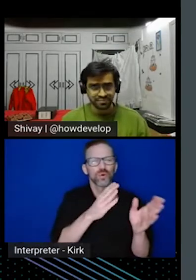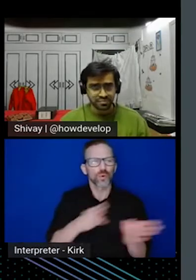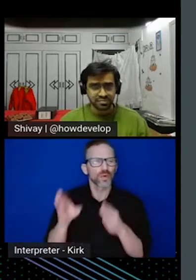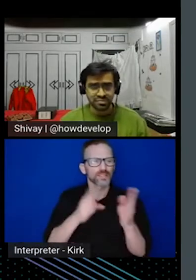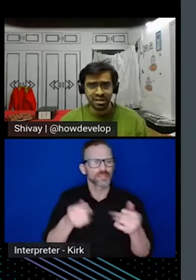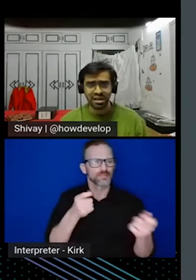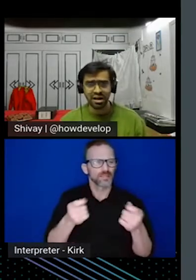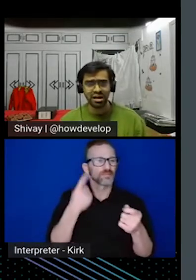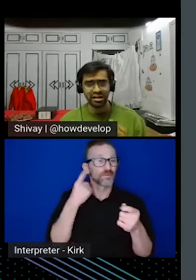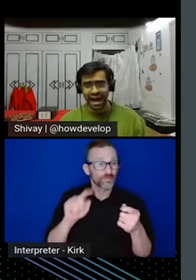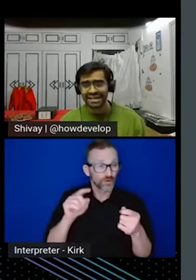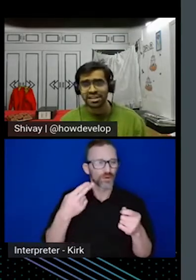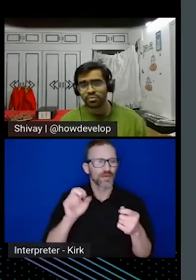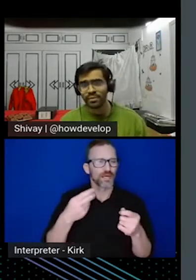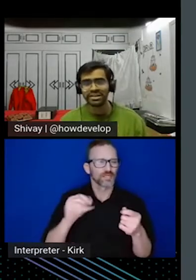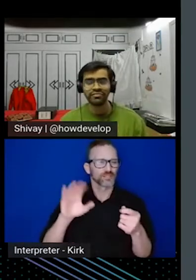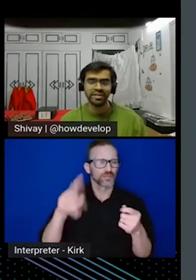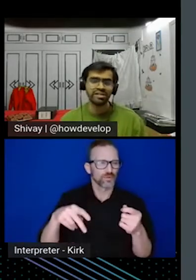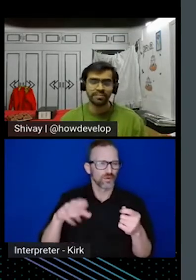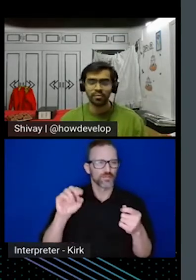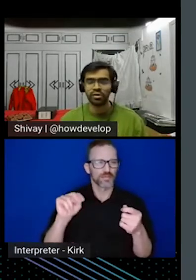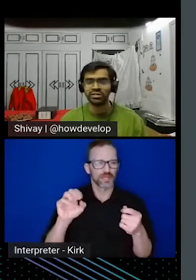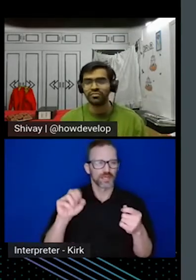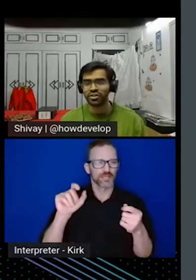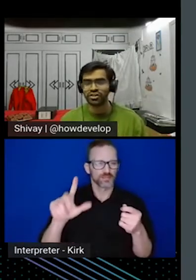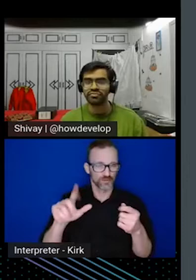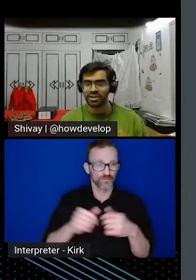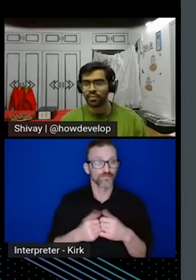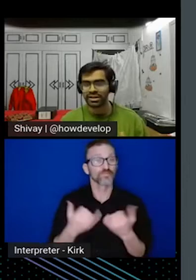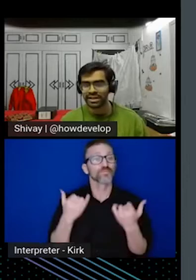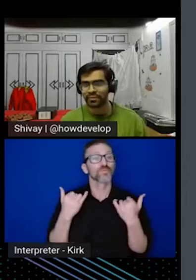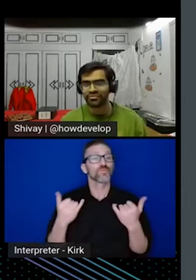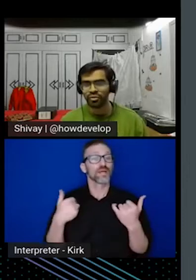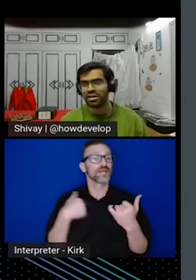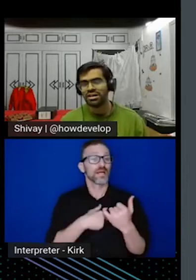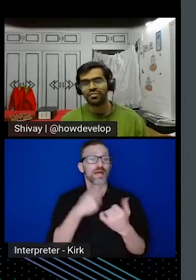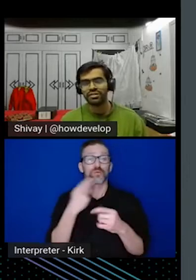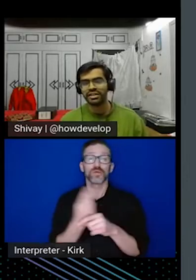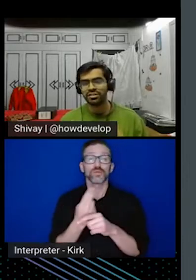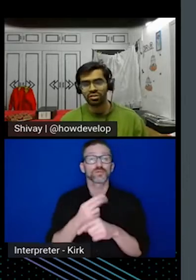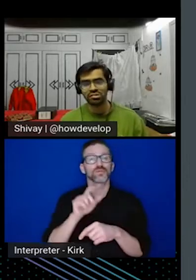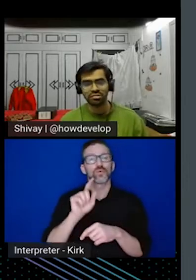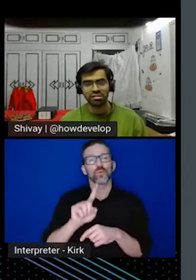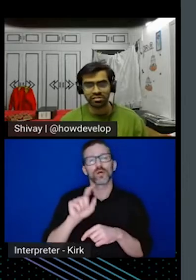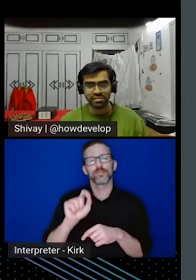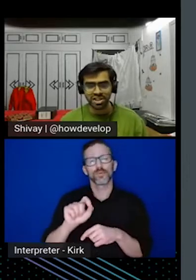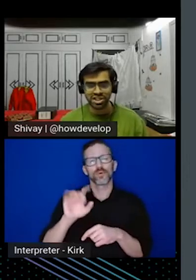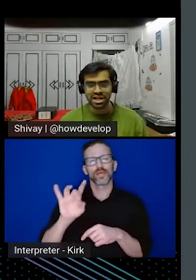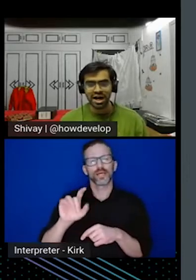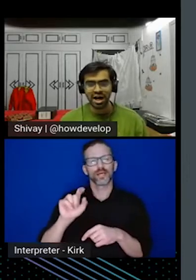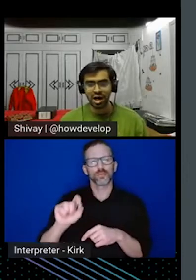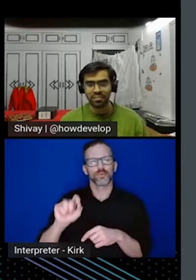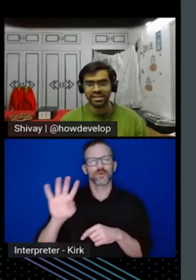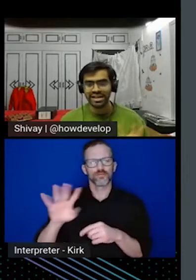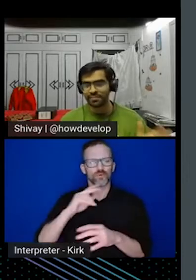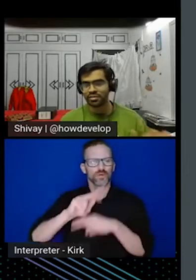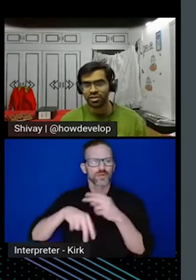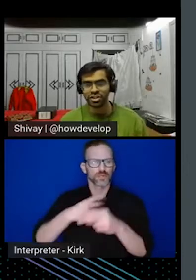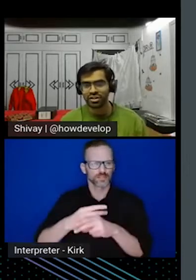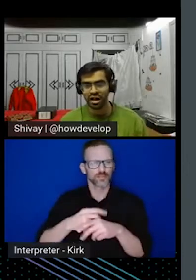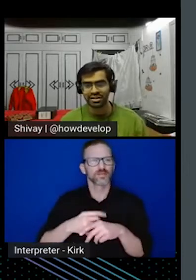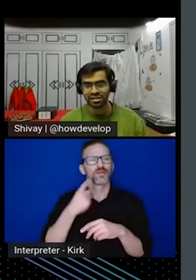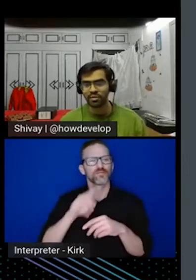So at this moment, we support version 1.8.4 for the console service mesh. The